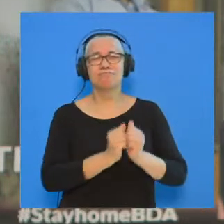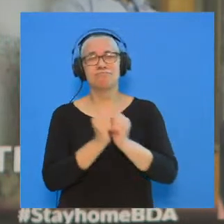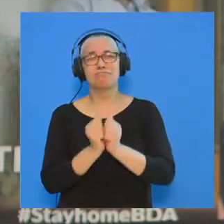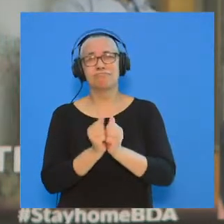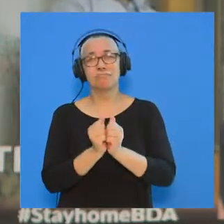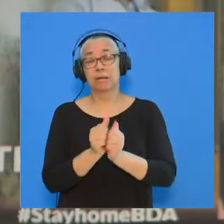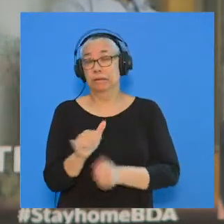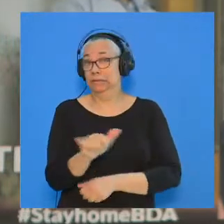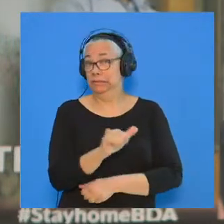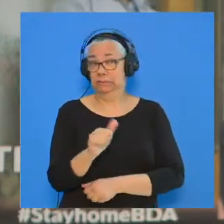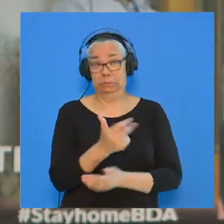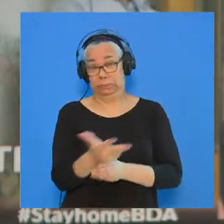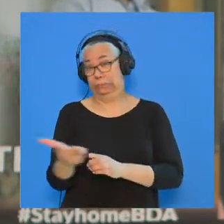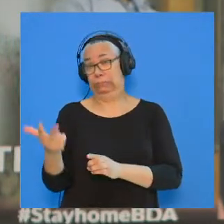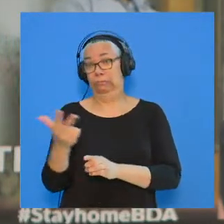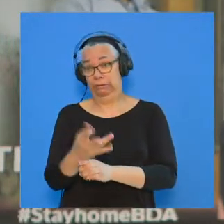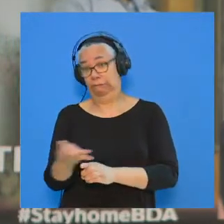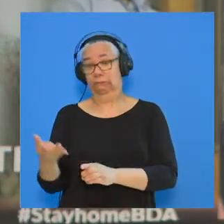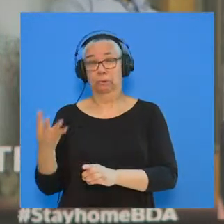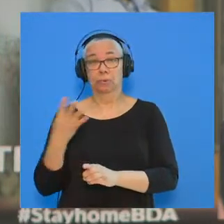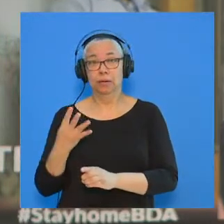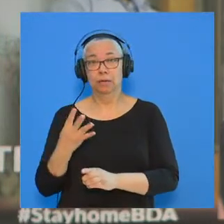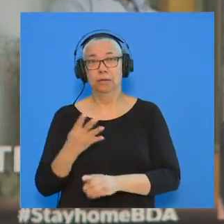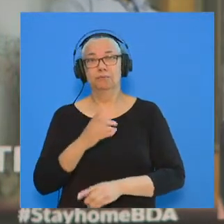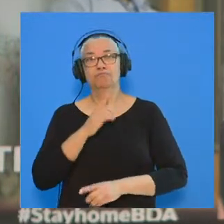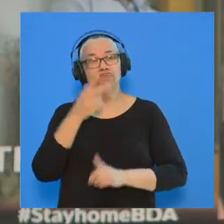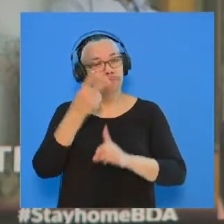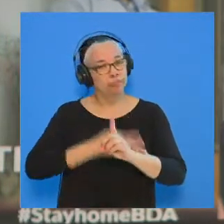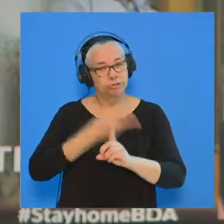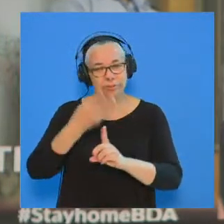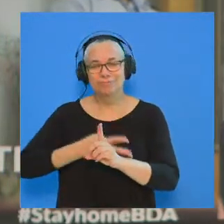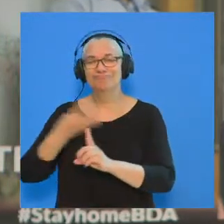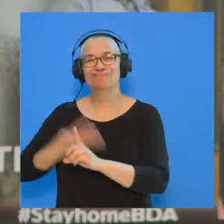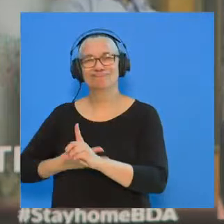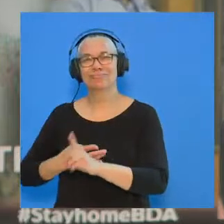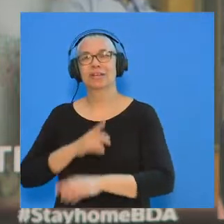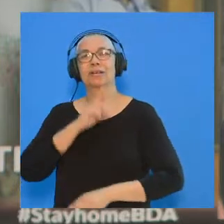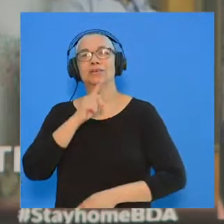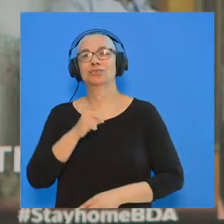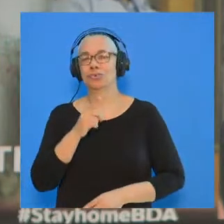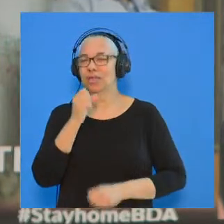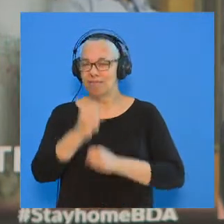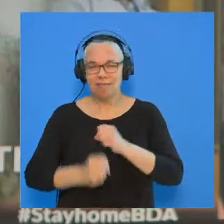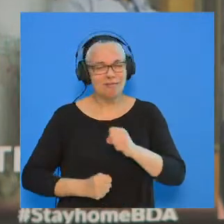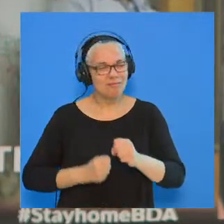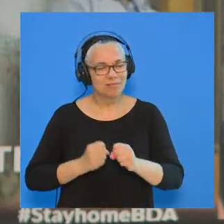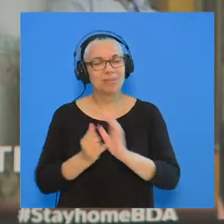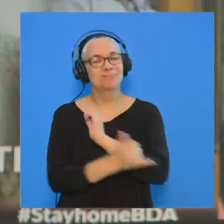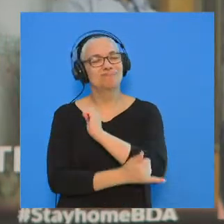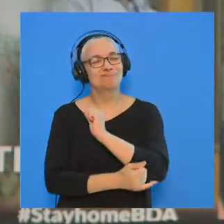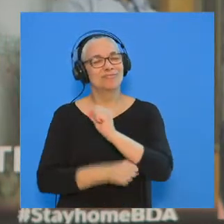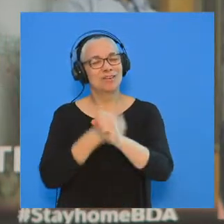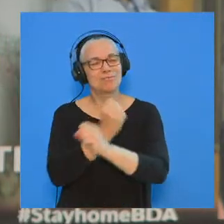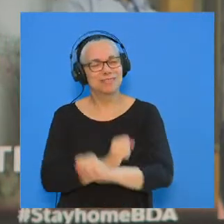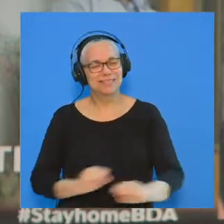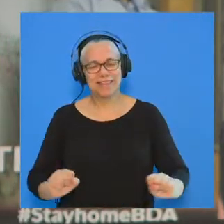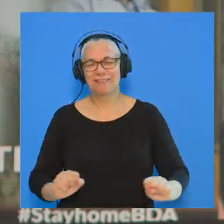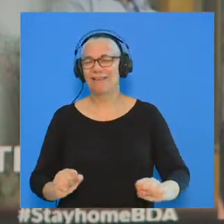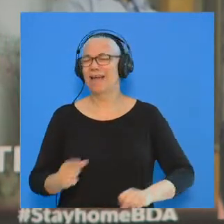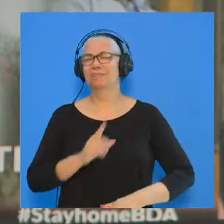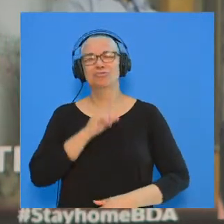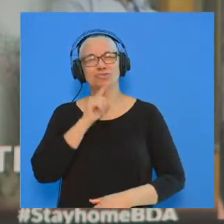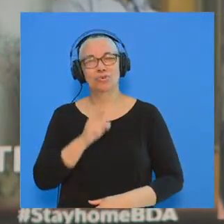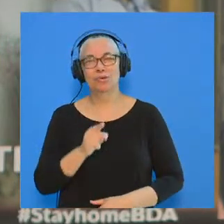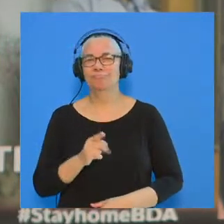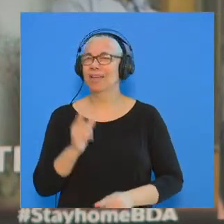3 to 4 months, in ensuring that our country remains safe. So I am confident that we will get it right. I am confident that